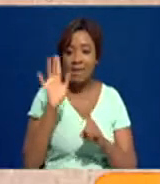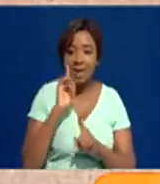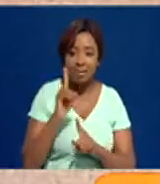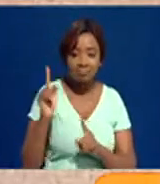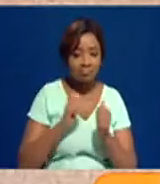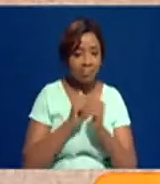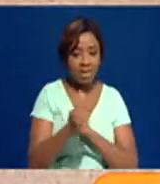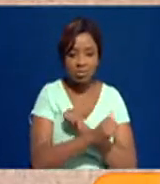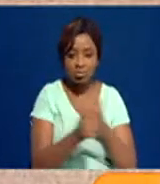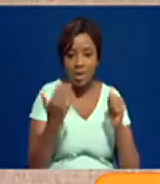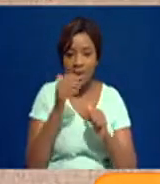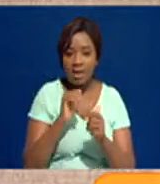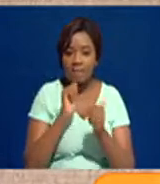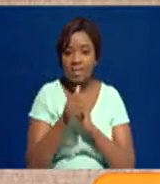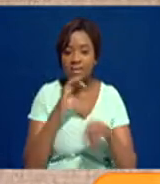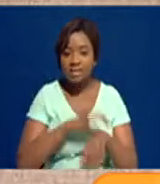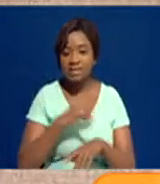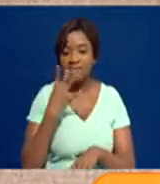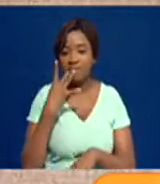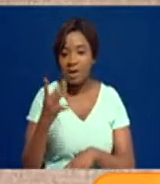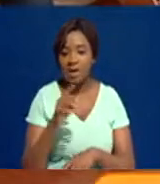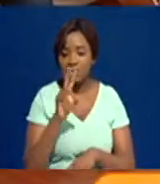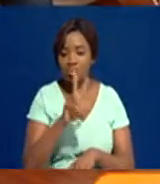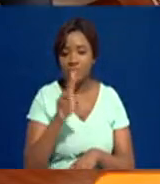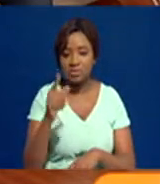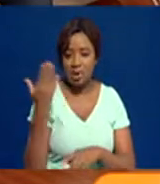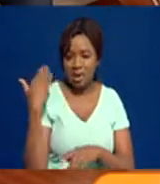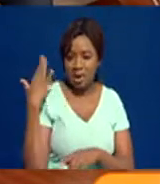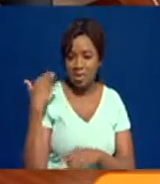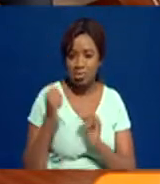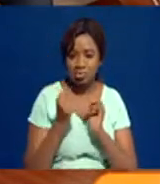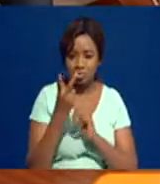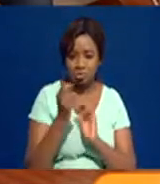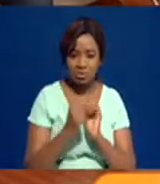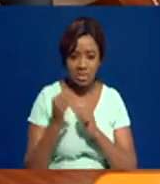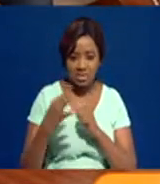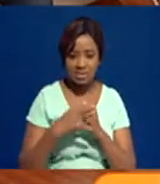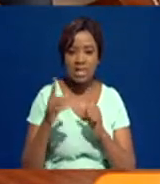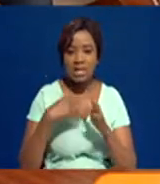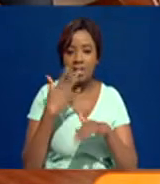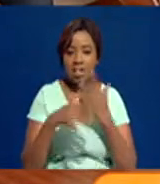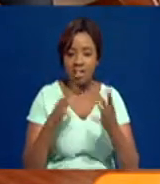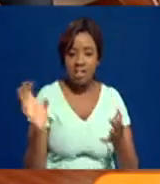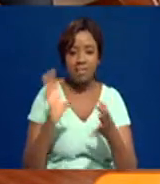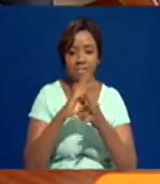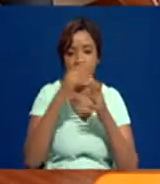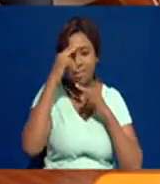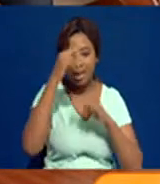scored 421 marks and was admitted at Kapsabet High School.